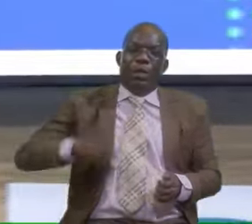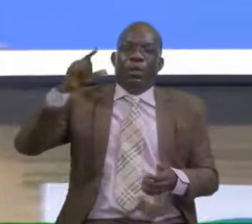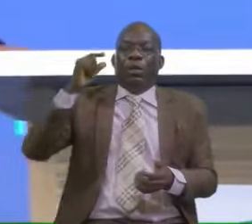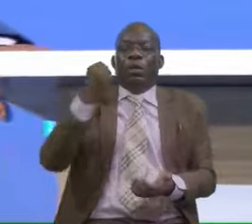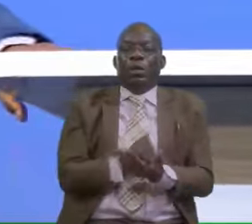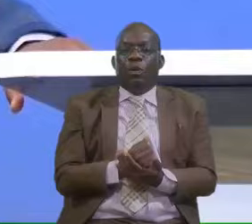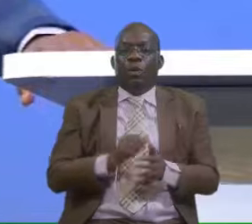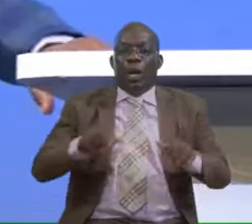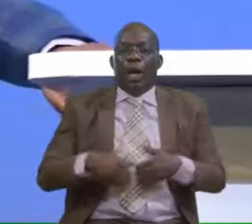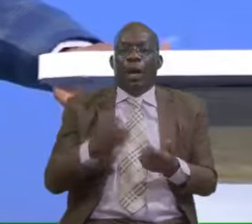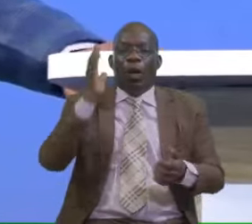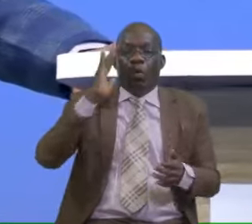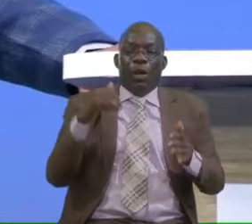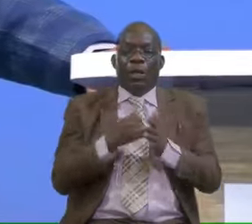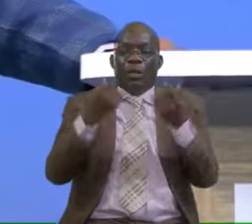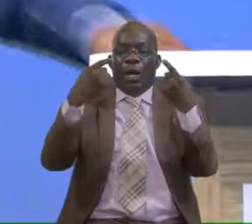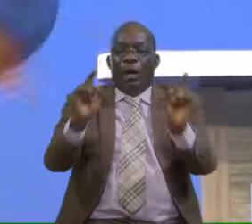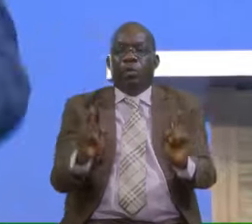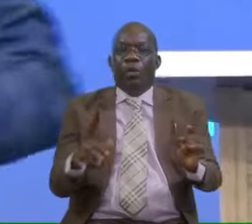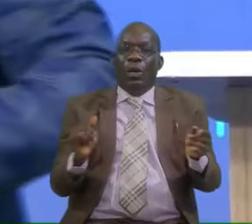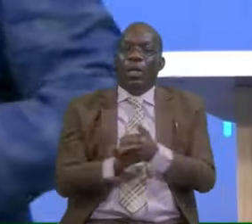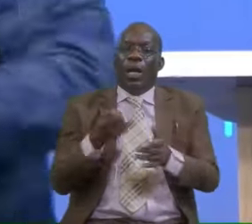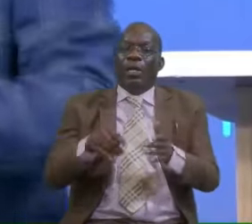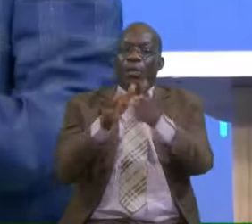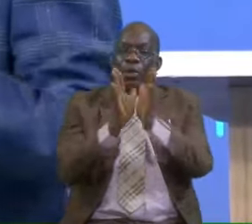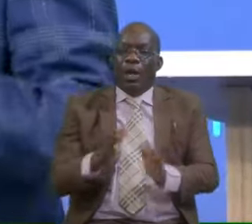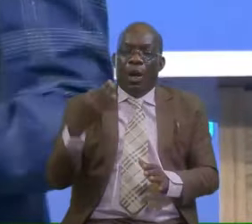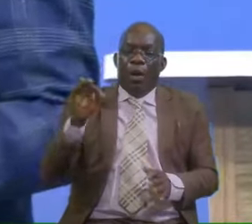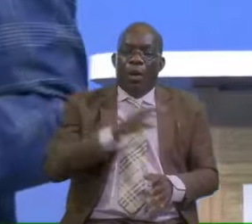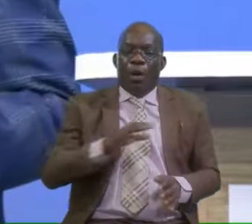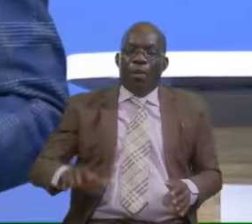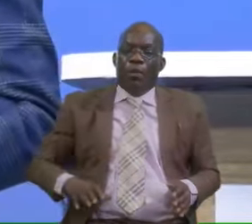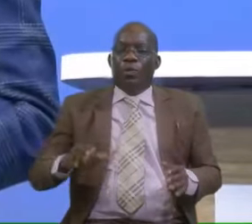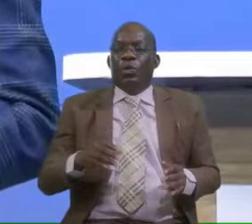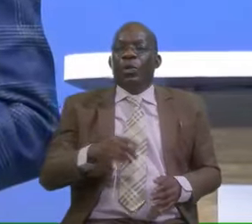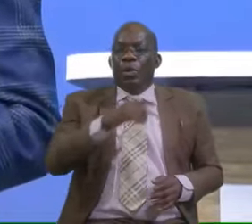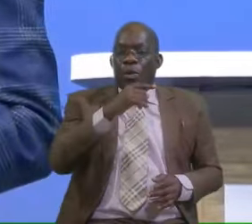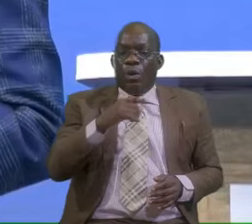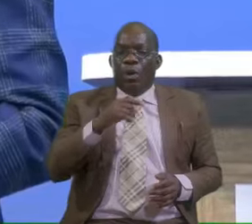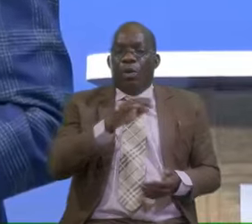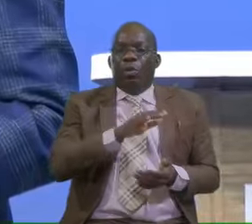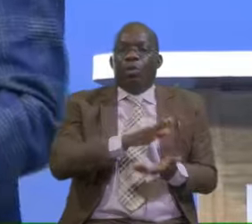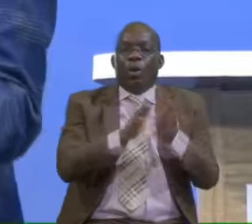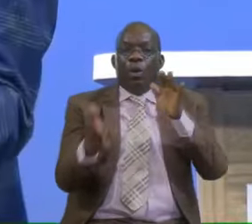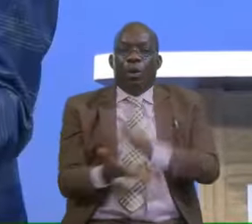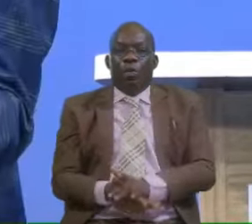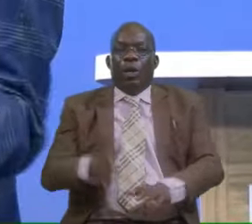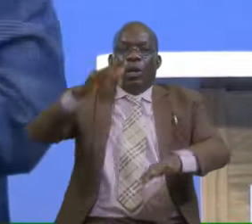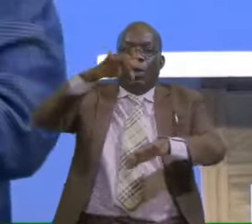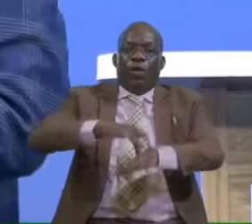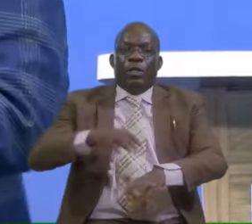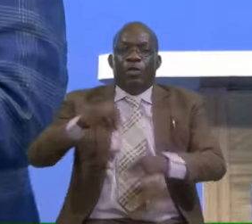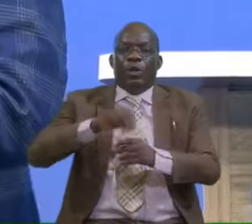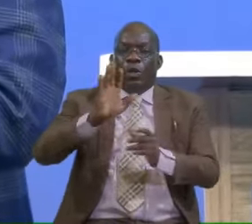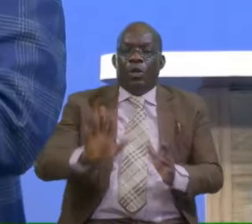it happen that the intercession of Christ becomes efficacious for you and